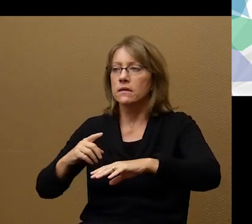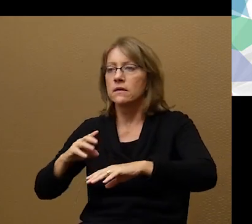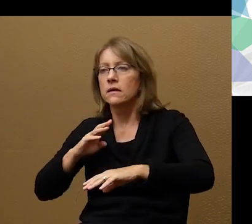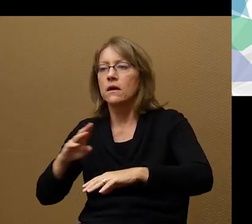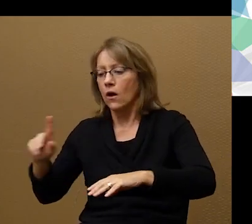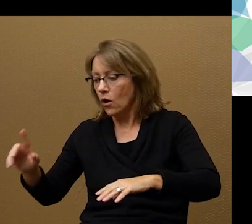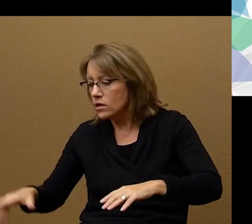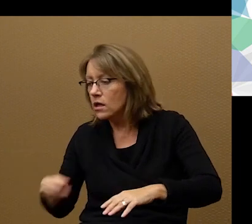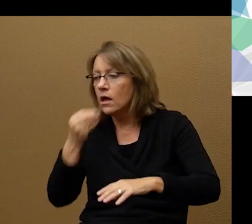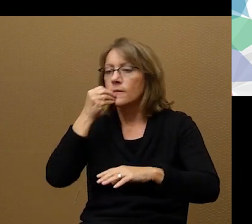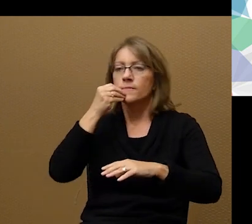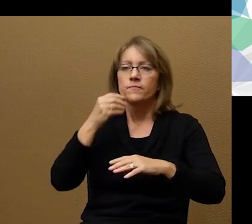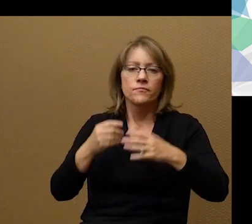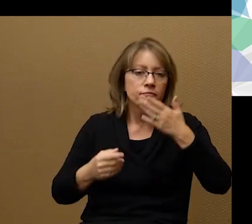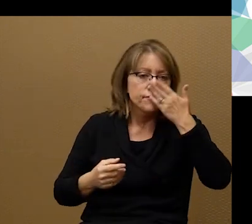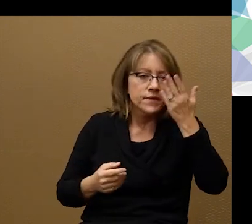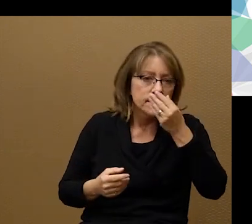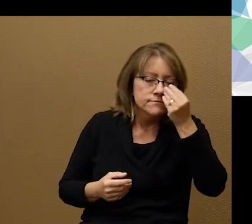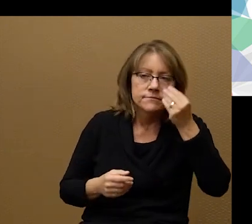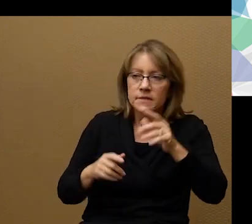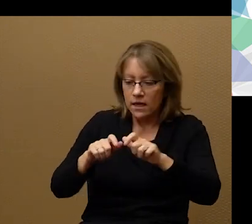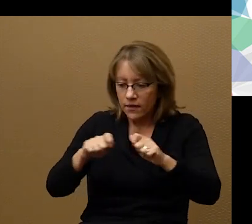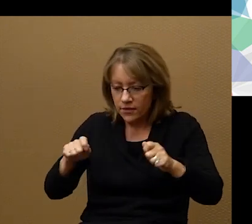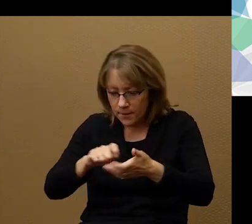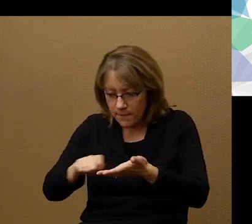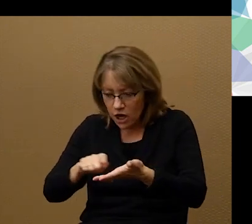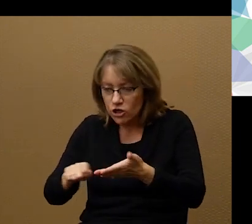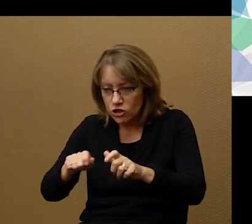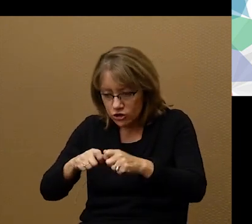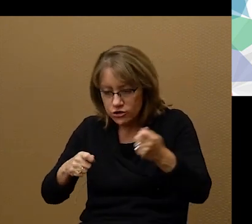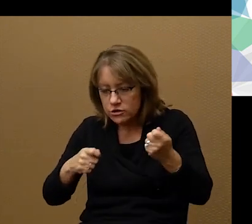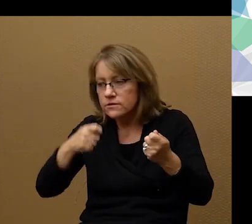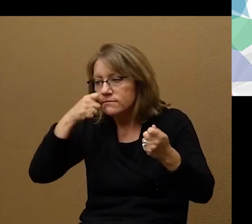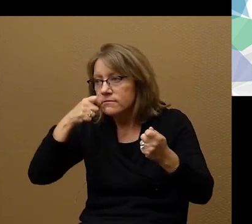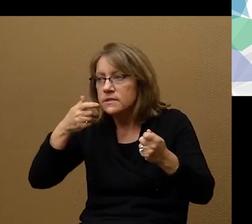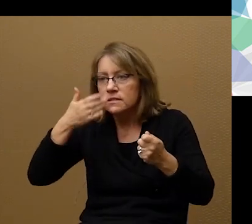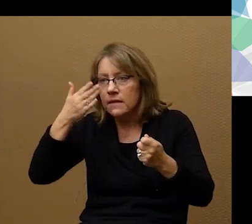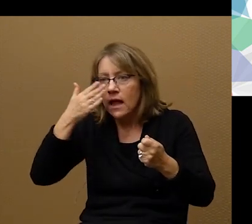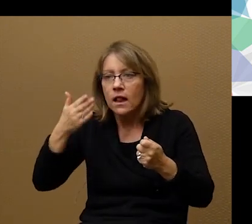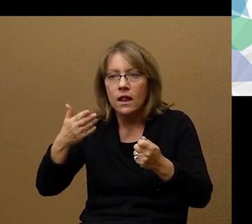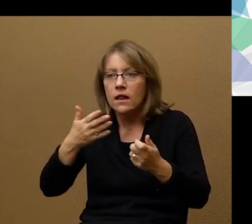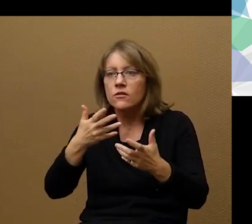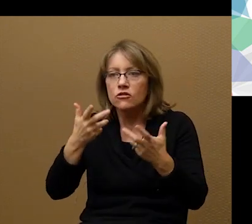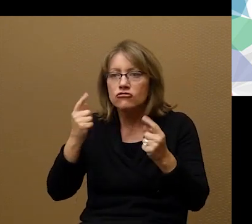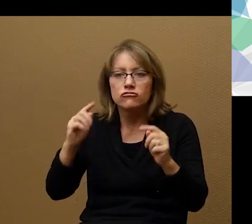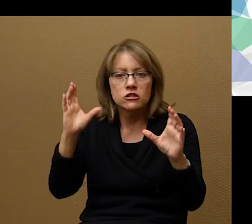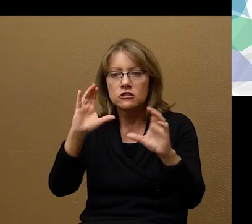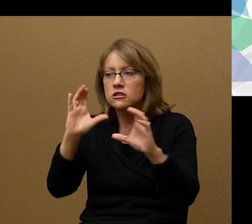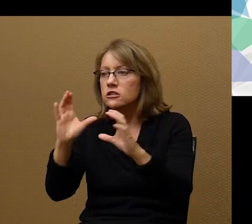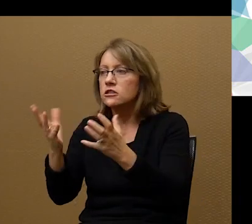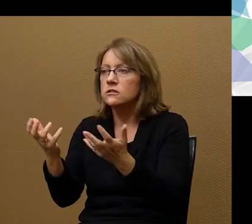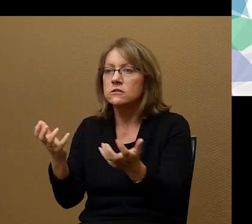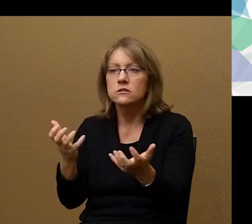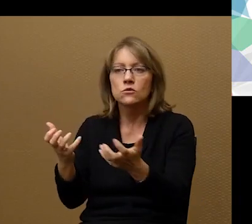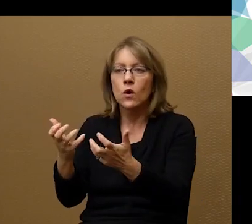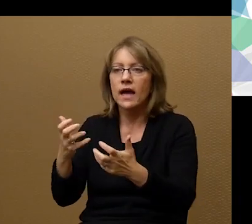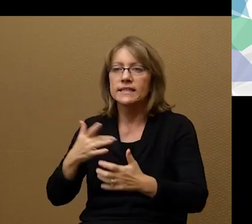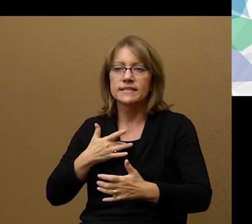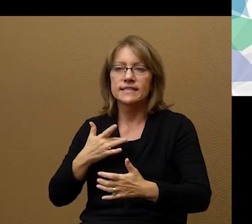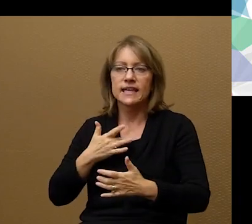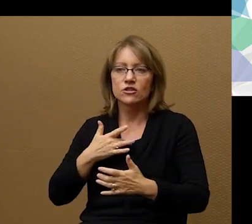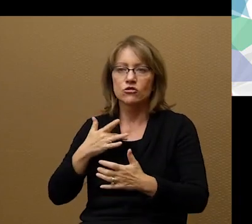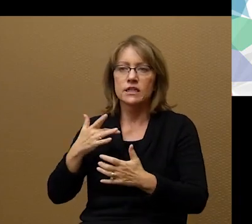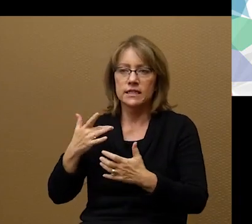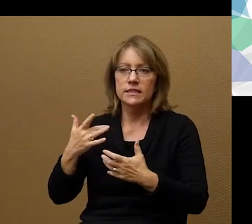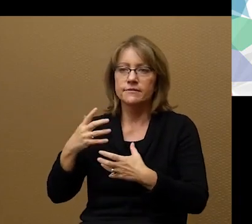in their mouth. They're smelling the markers. And it's because they're trying to seek sensory.